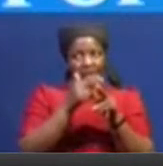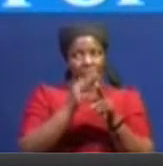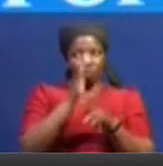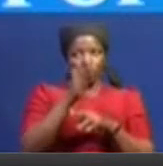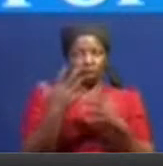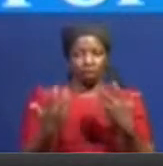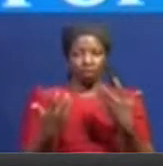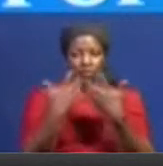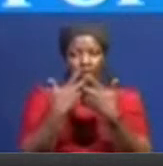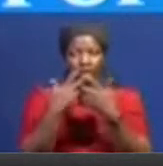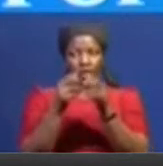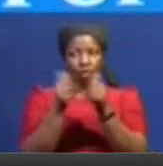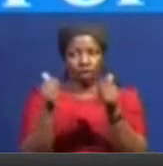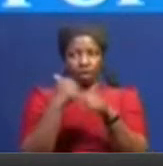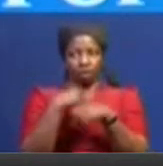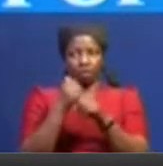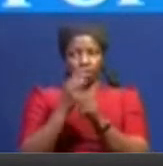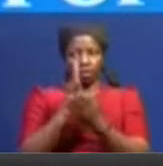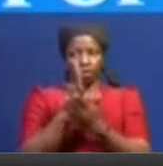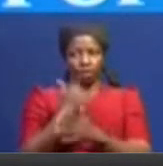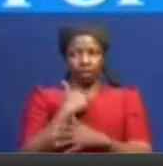in ensuring this confidence